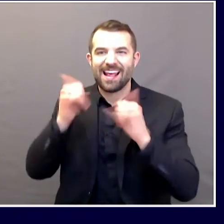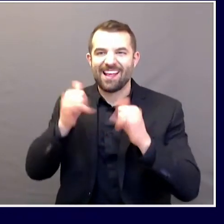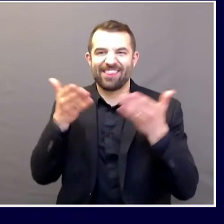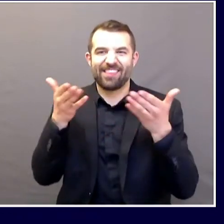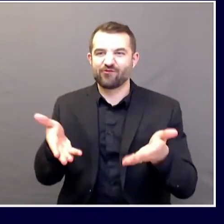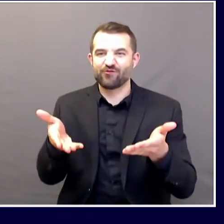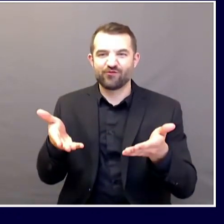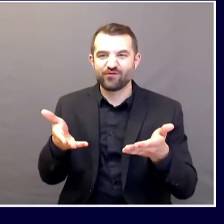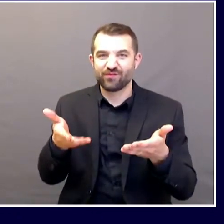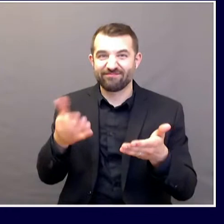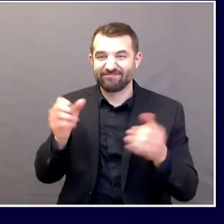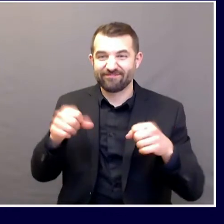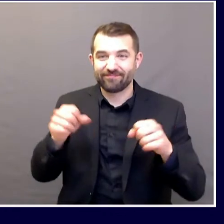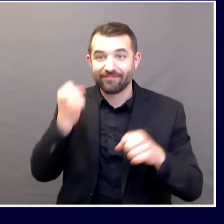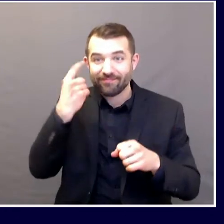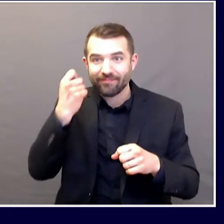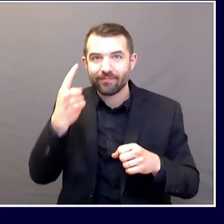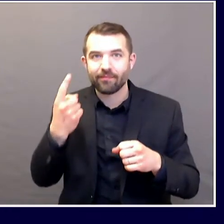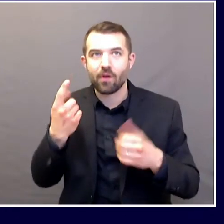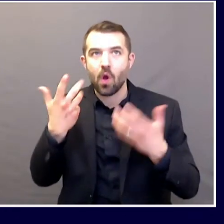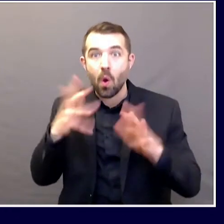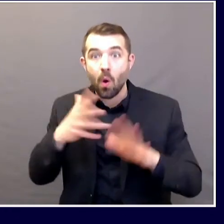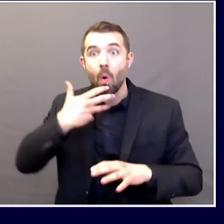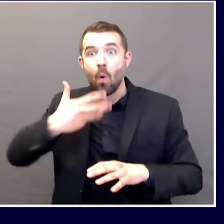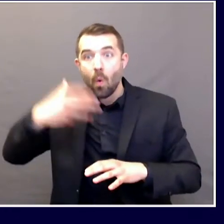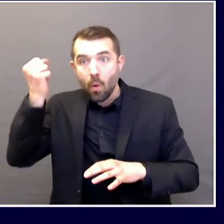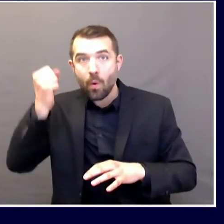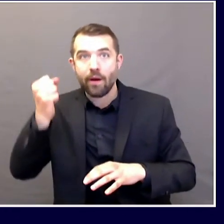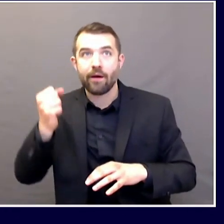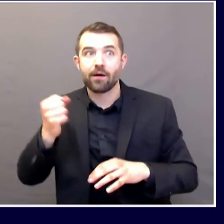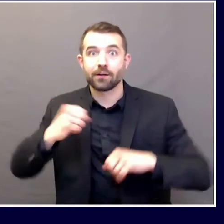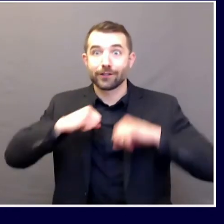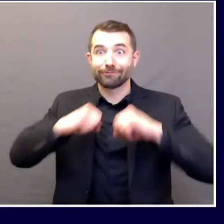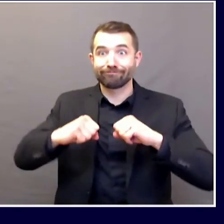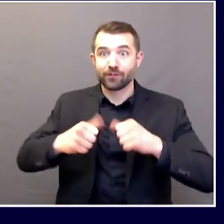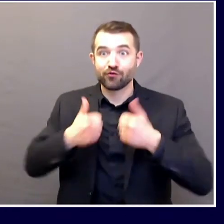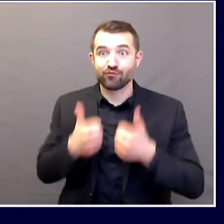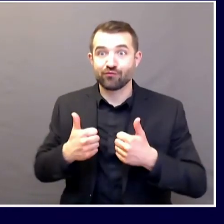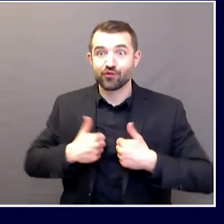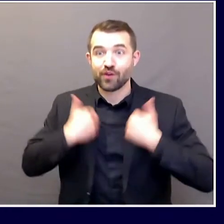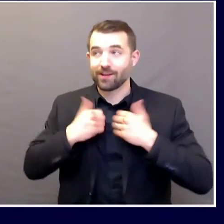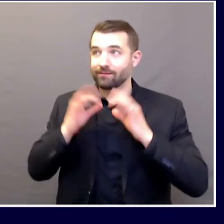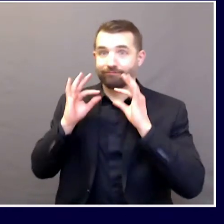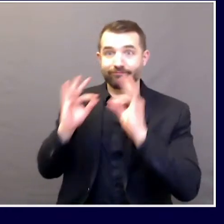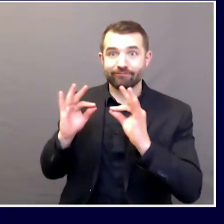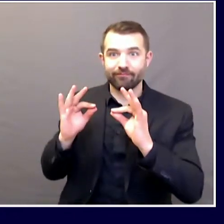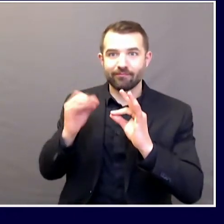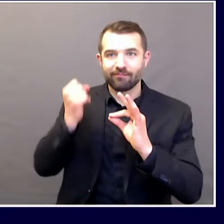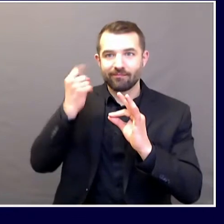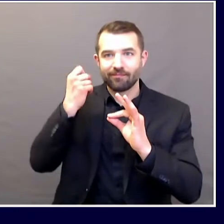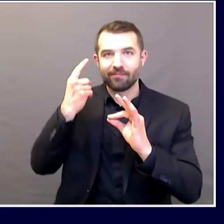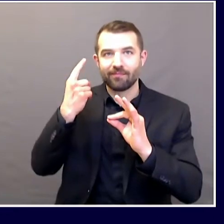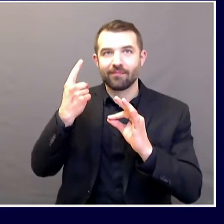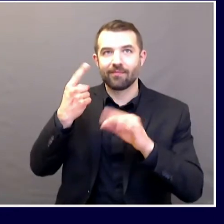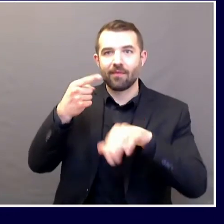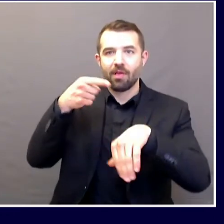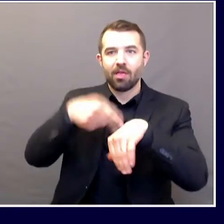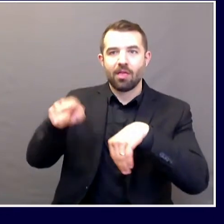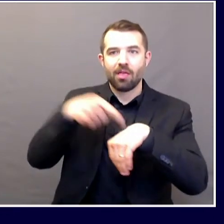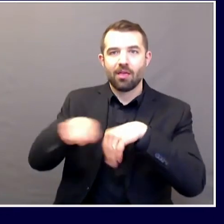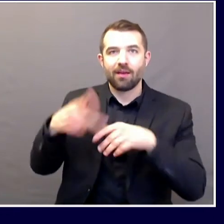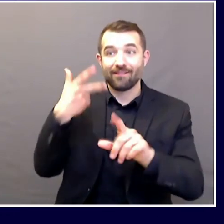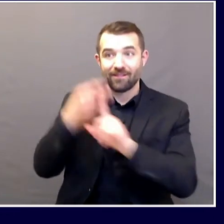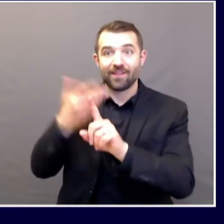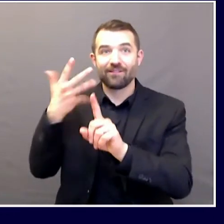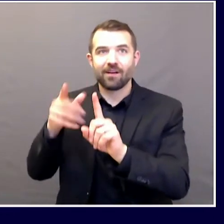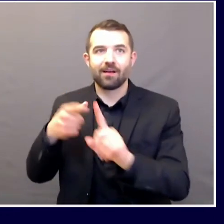older populations. The virus is still circulating, but because older Mainers have received the vaccine, and you've been putting up the